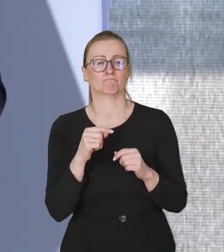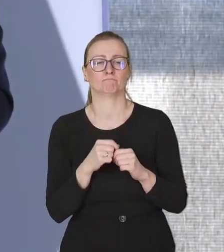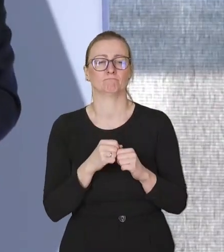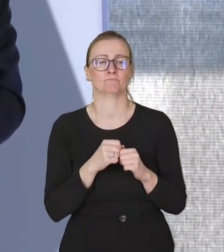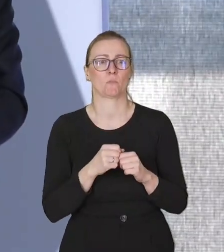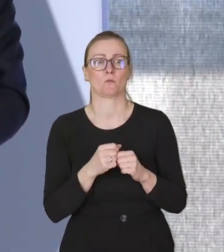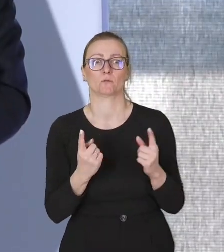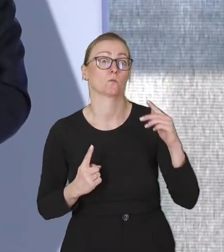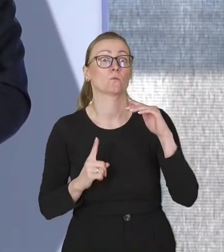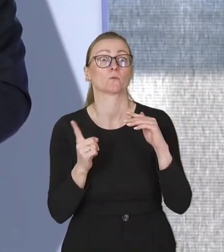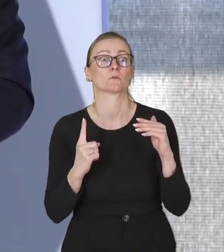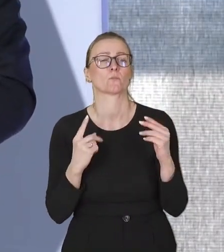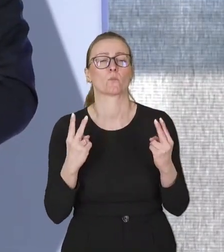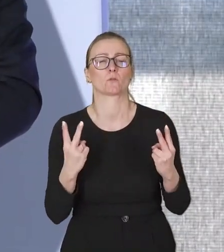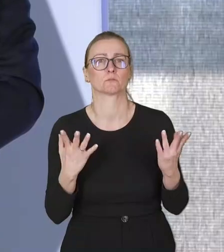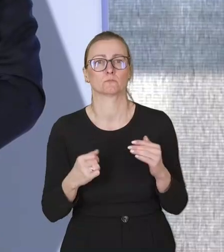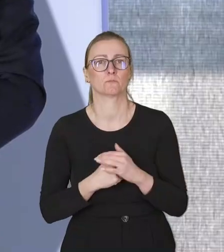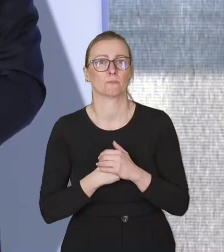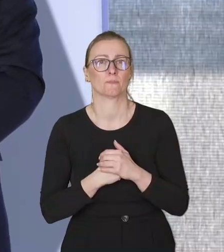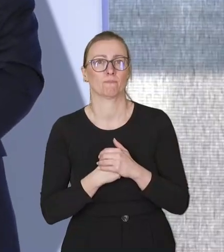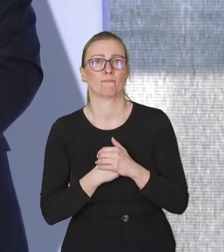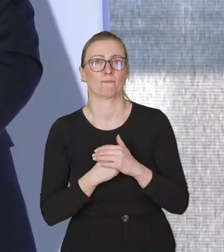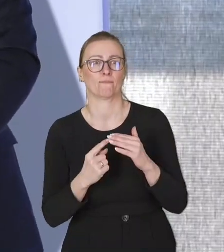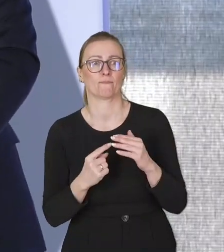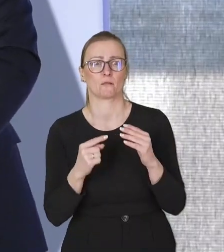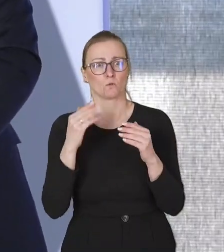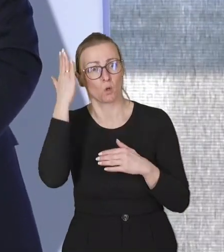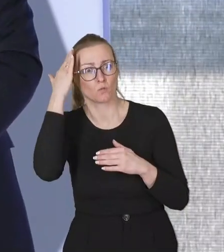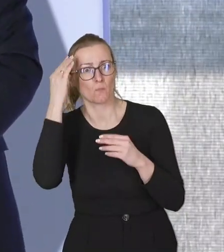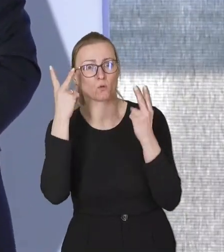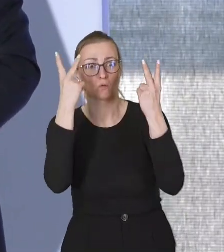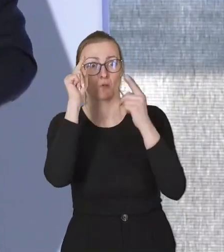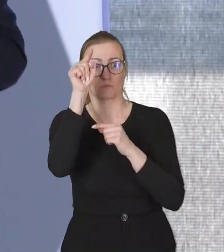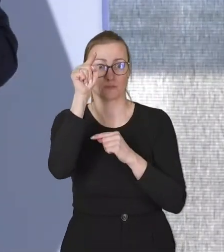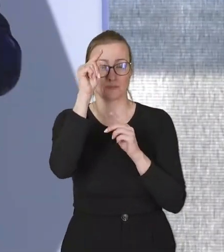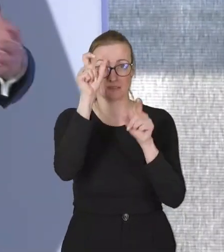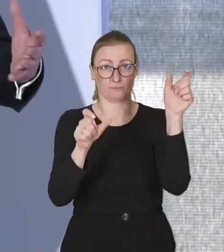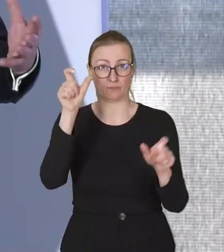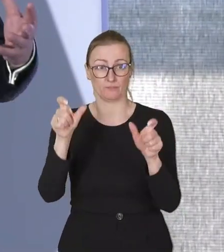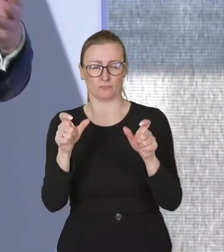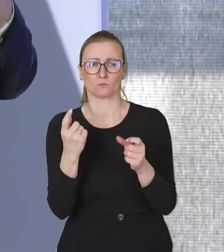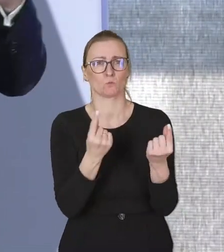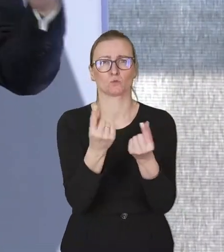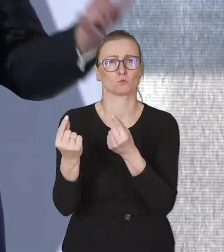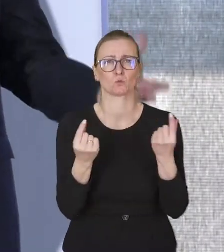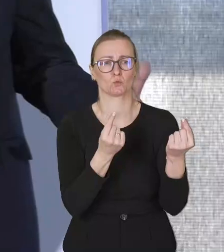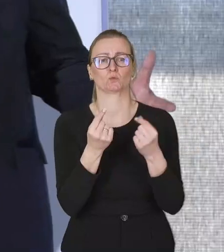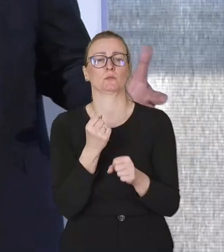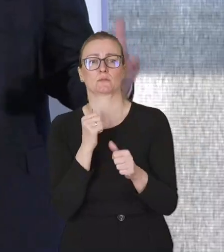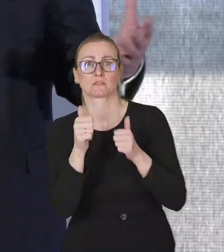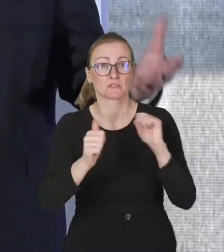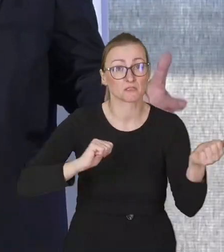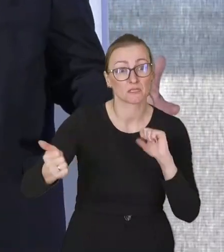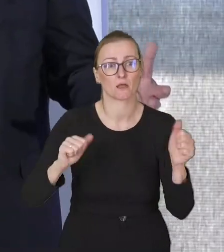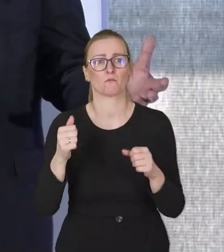or top-down. We should receive the big issues and disaggregate them for the